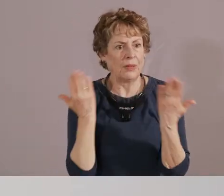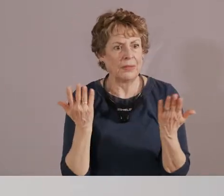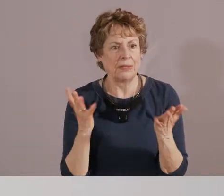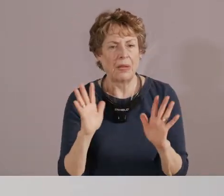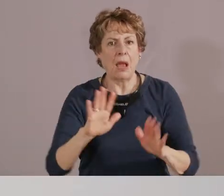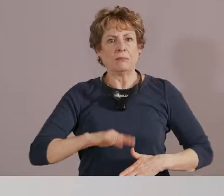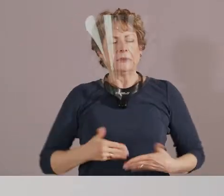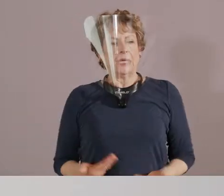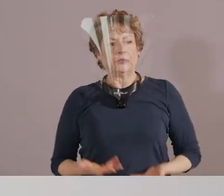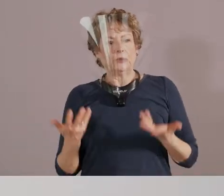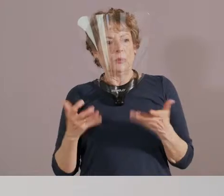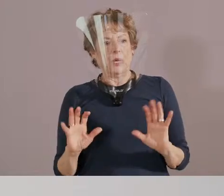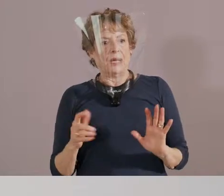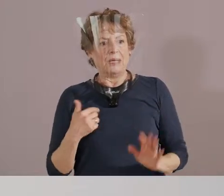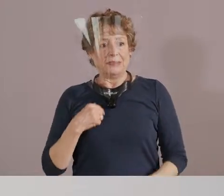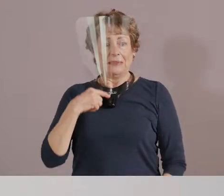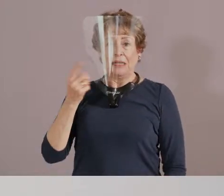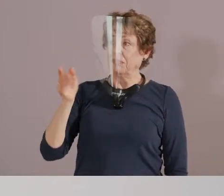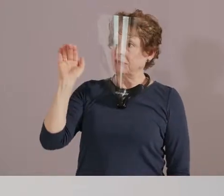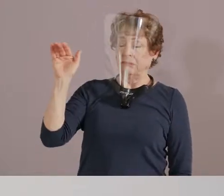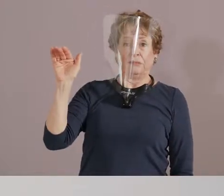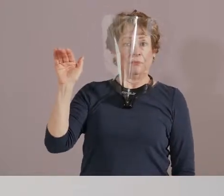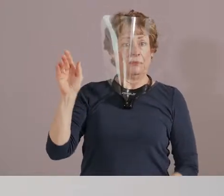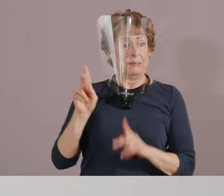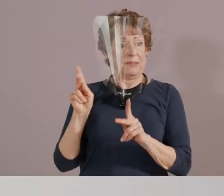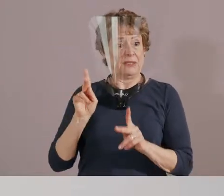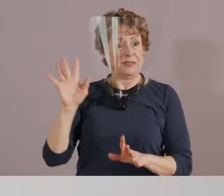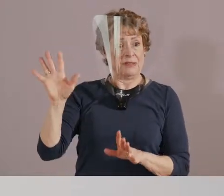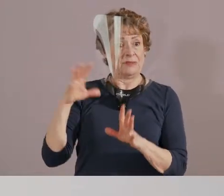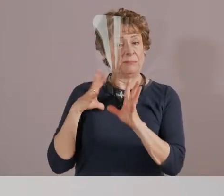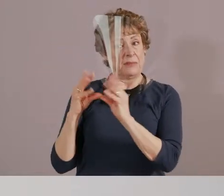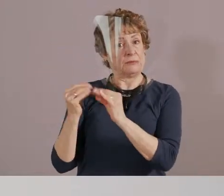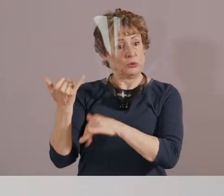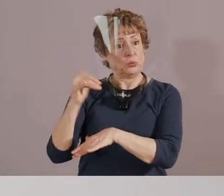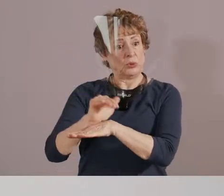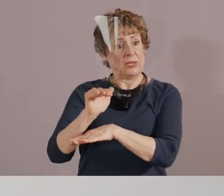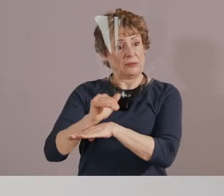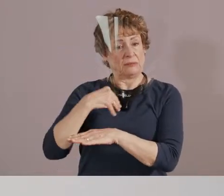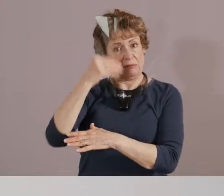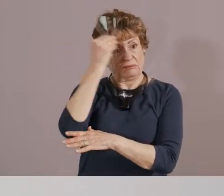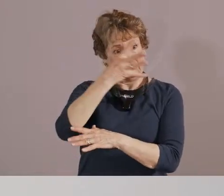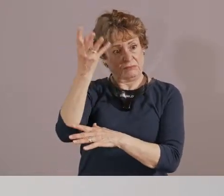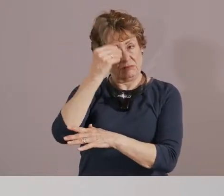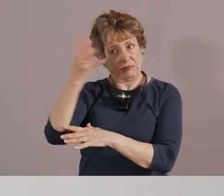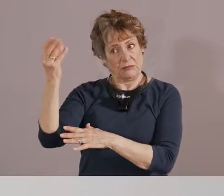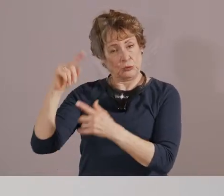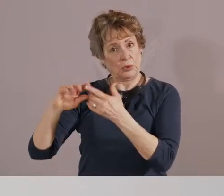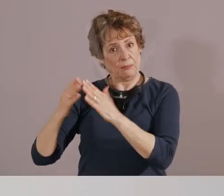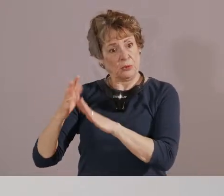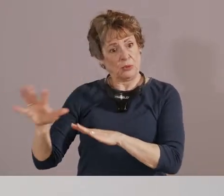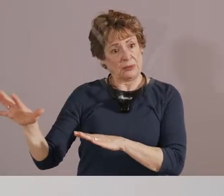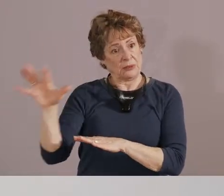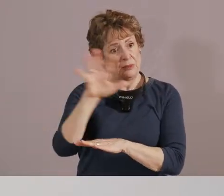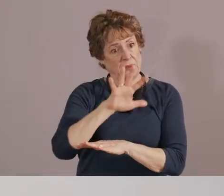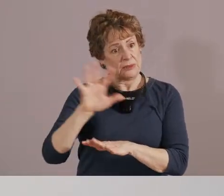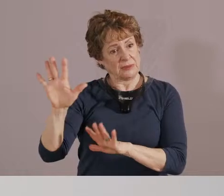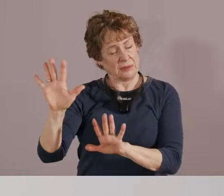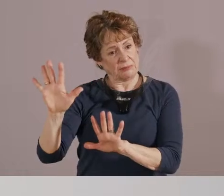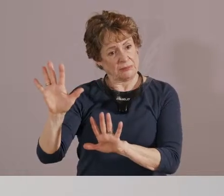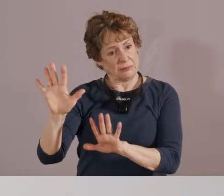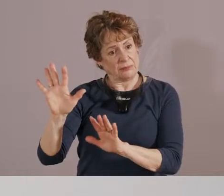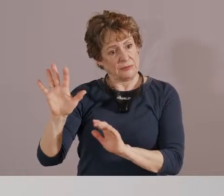are doing a program tonight, and I'm going to pass this information along to the community. What would you like for me to tell the folks in